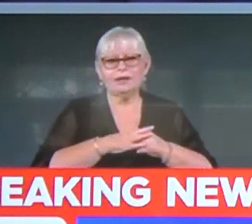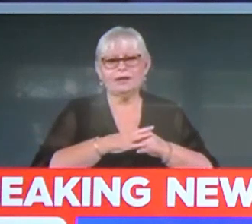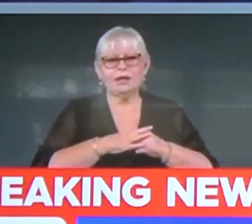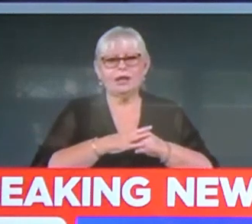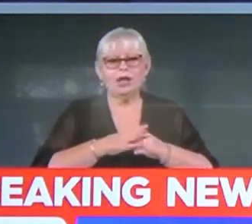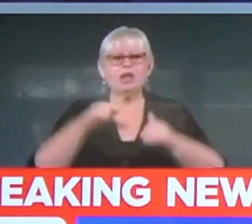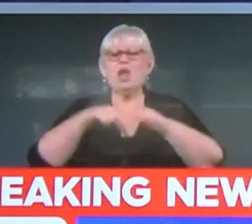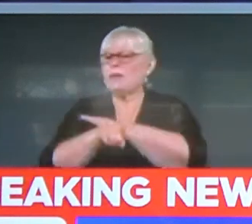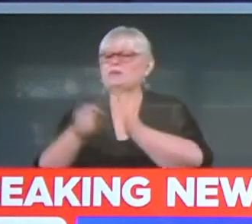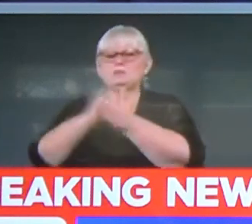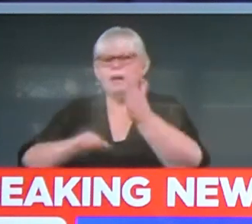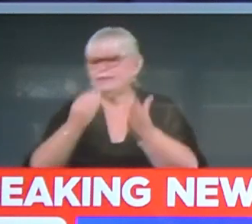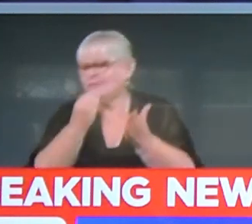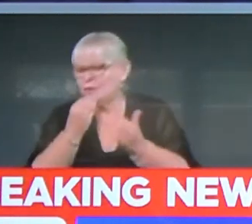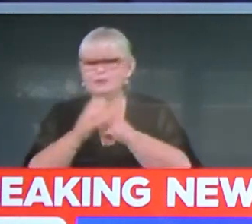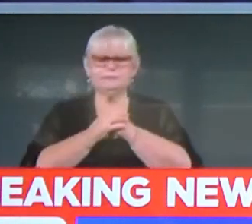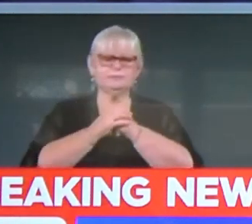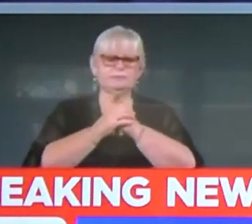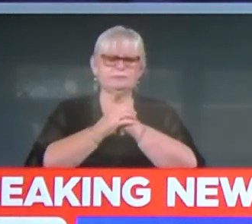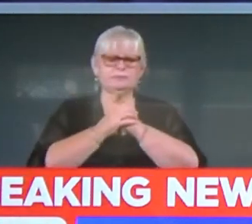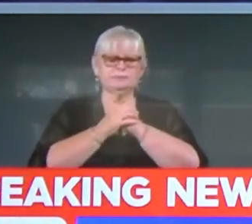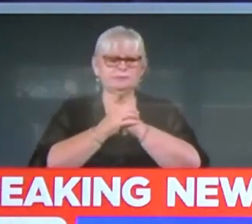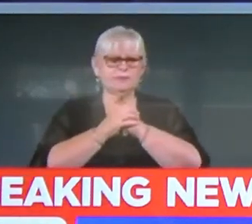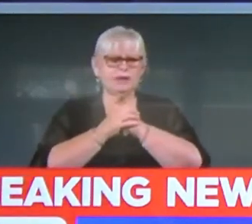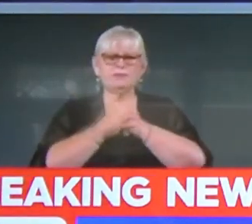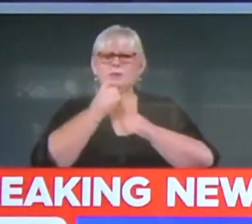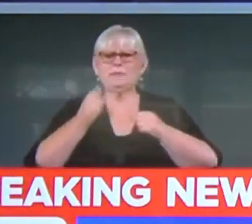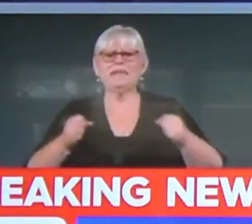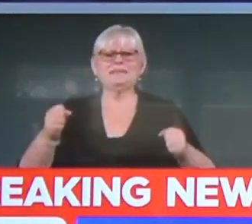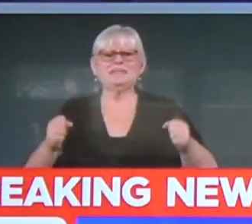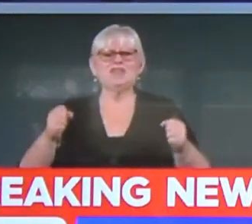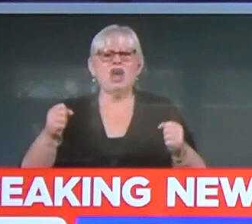Going out for the basics, going out for an